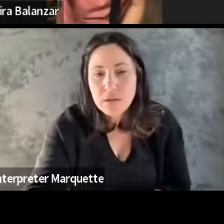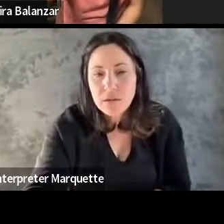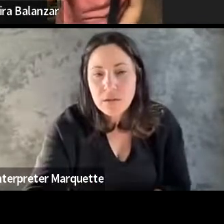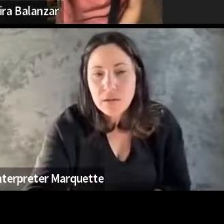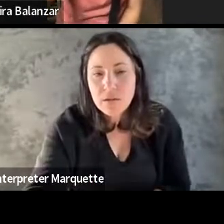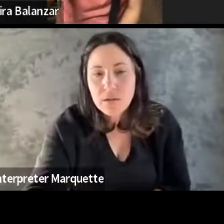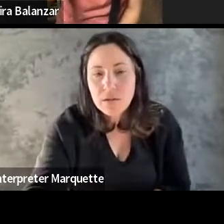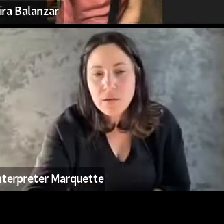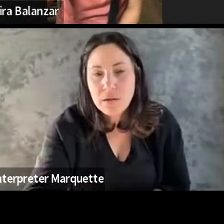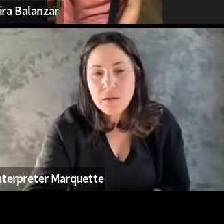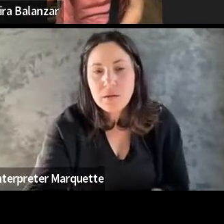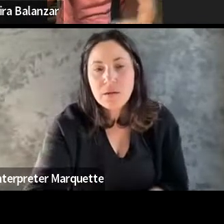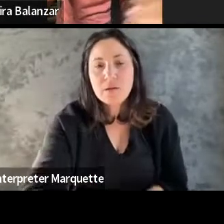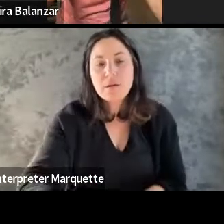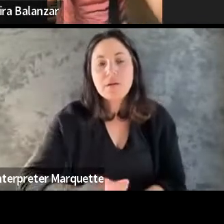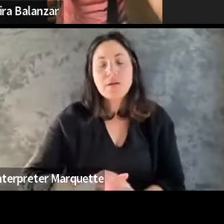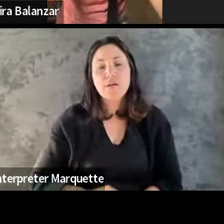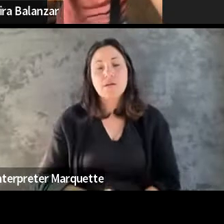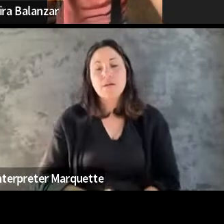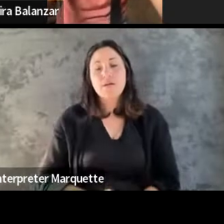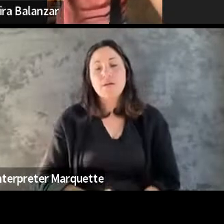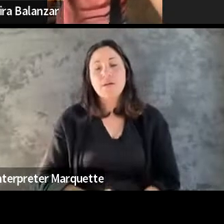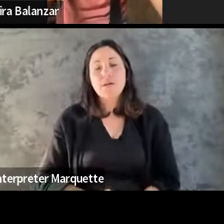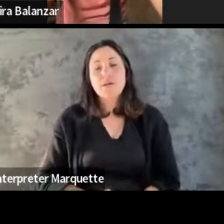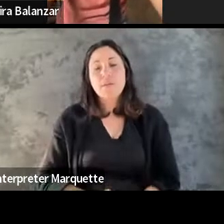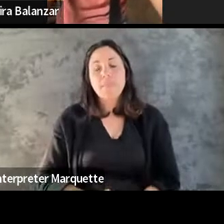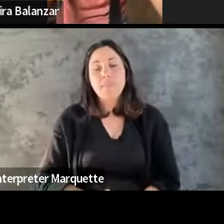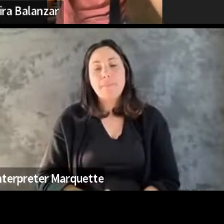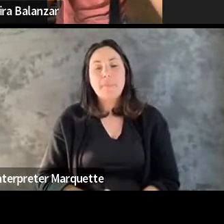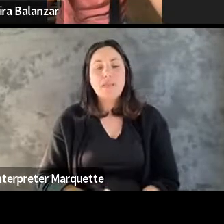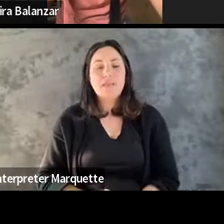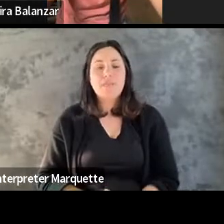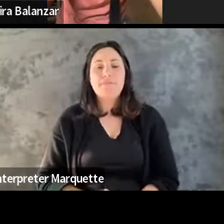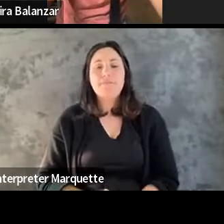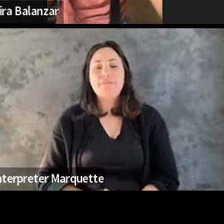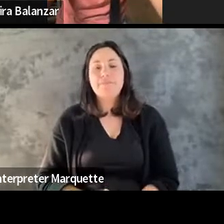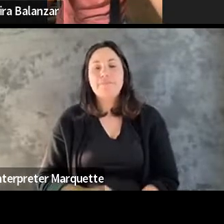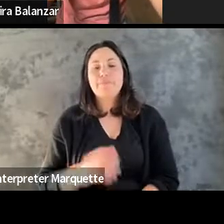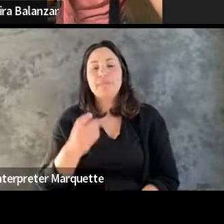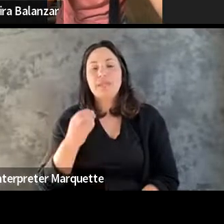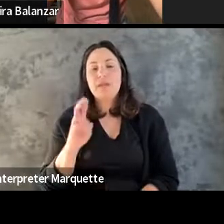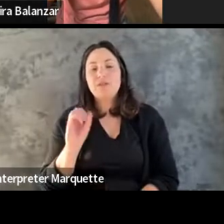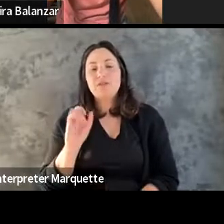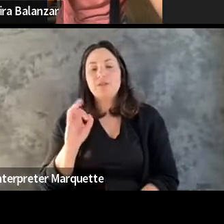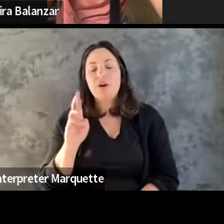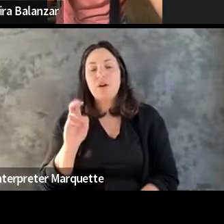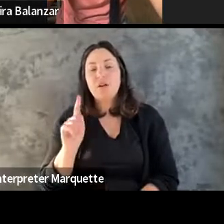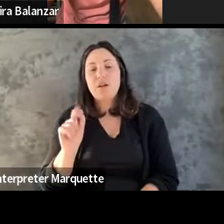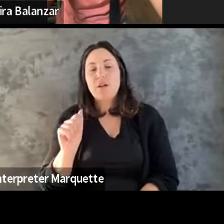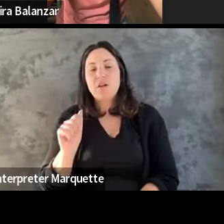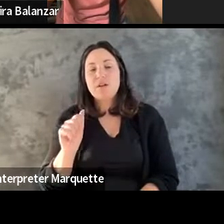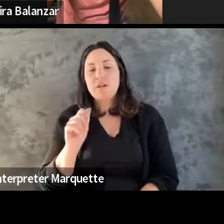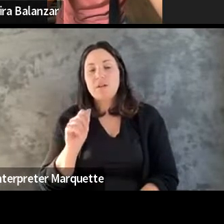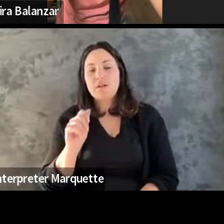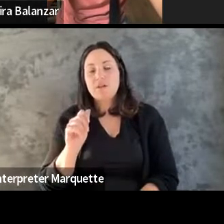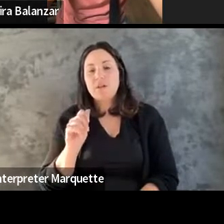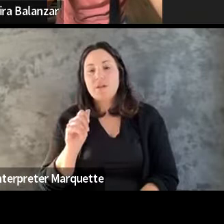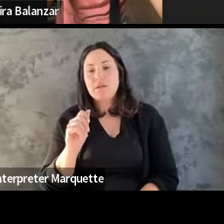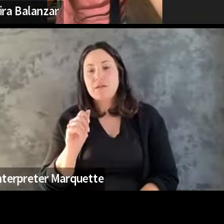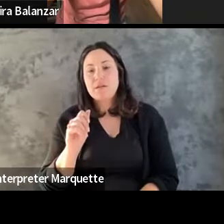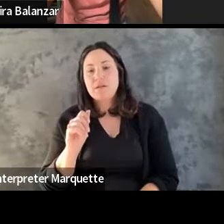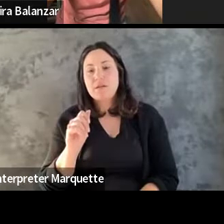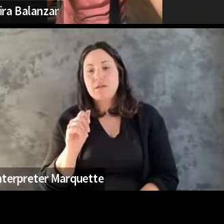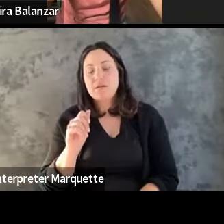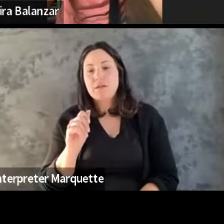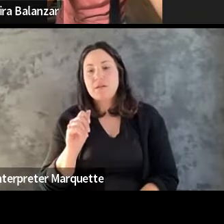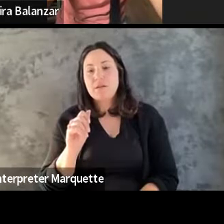señora Balanzar. Greta, Ms. Bowders, did you have the translation on for that? I missed the first part. I had it